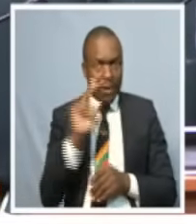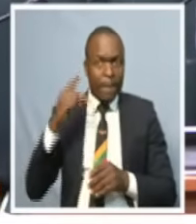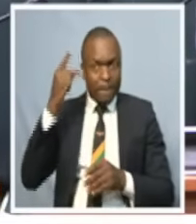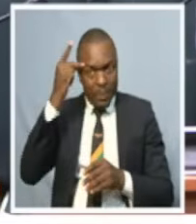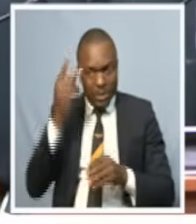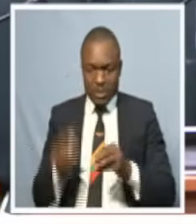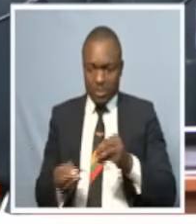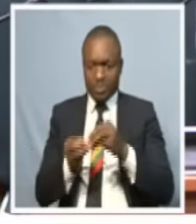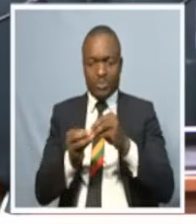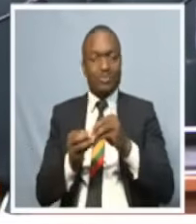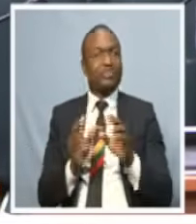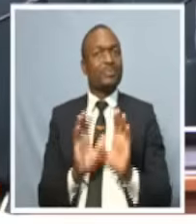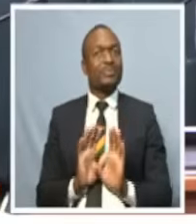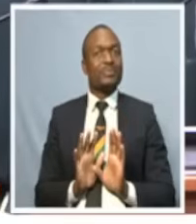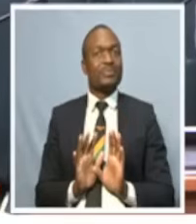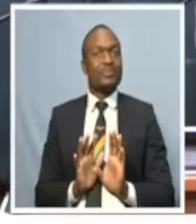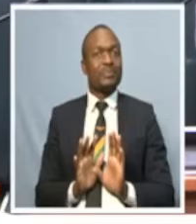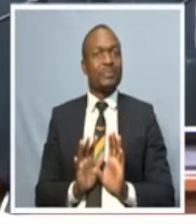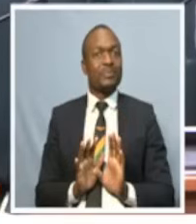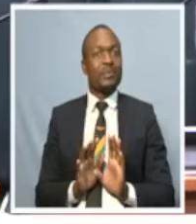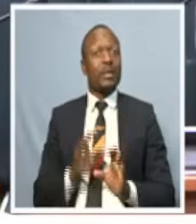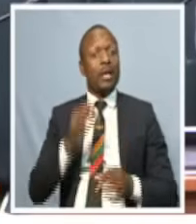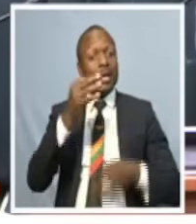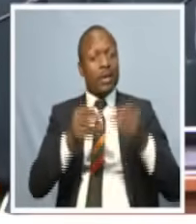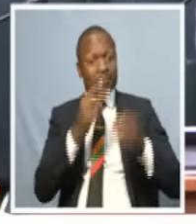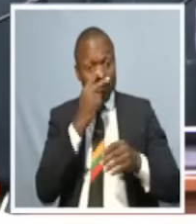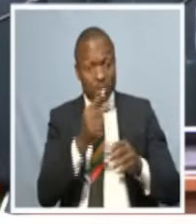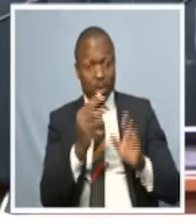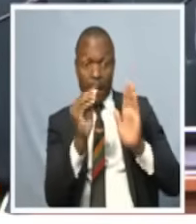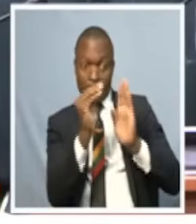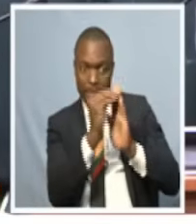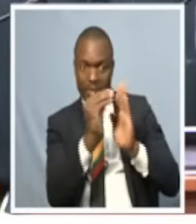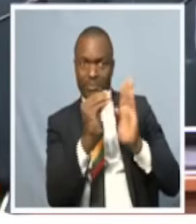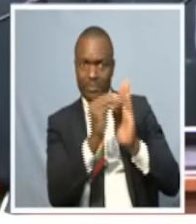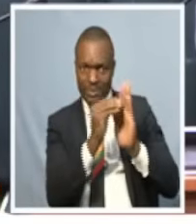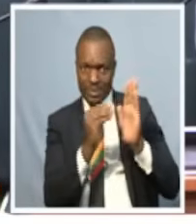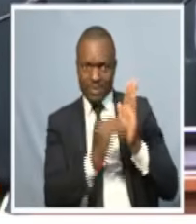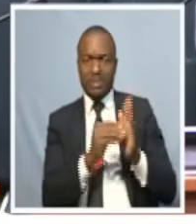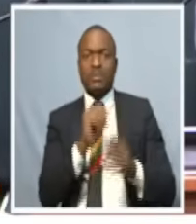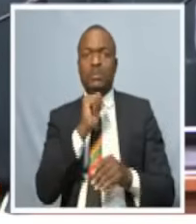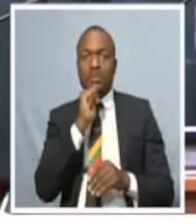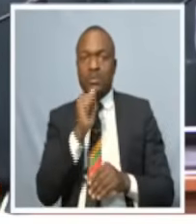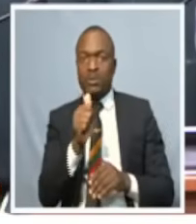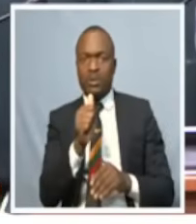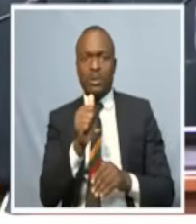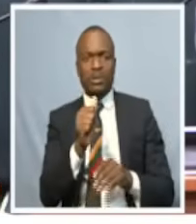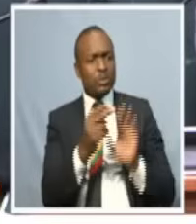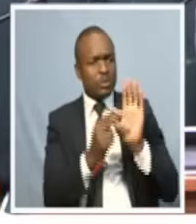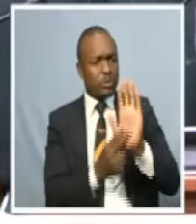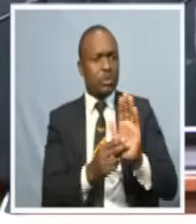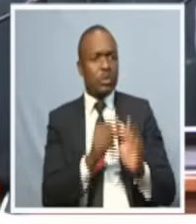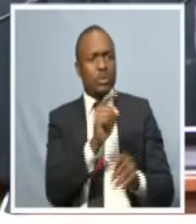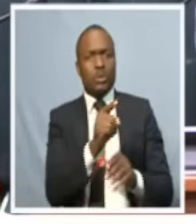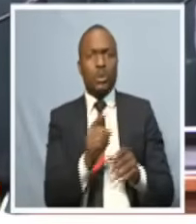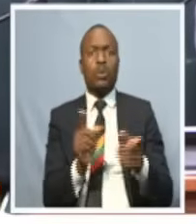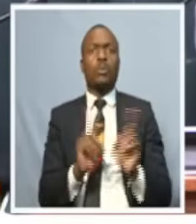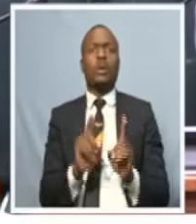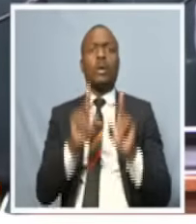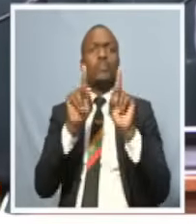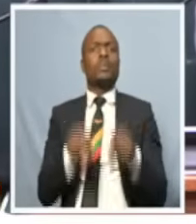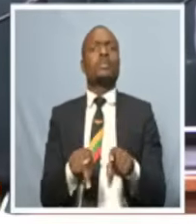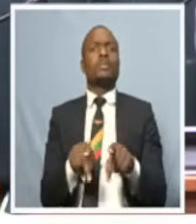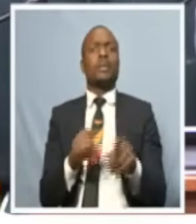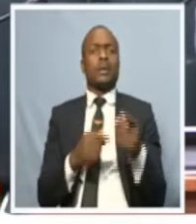political affiliation. And when you look at the list, Madam Speaker, it doesn't even tell you where the person is coming